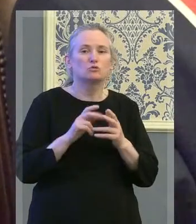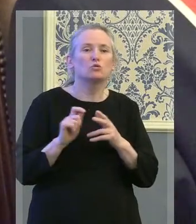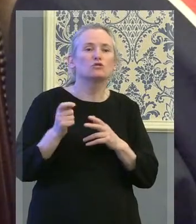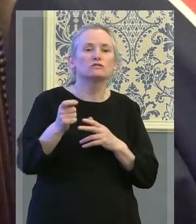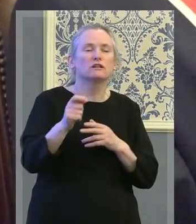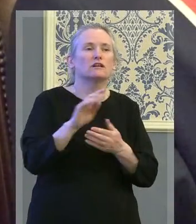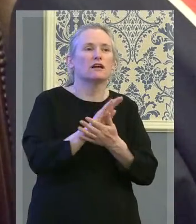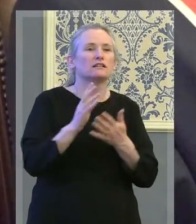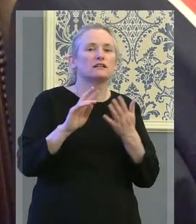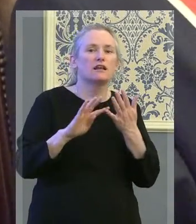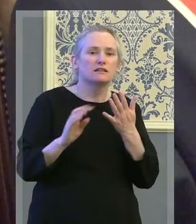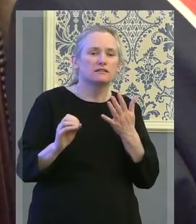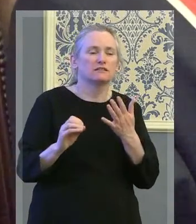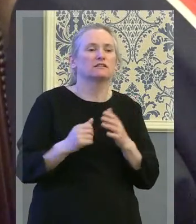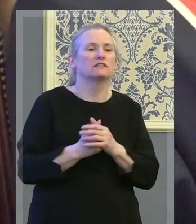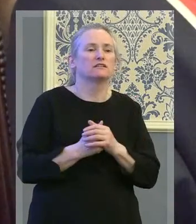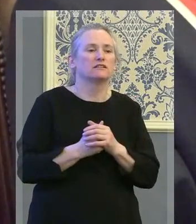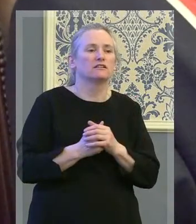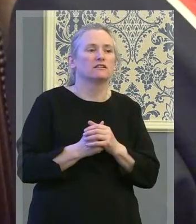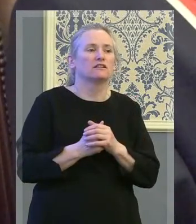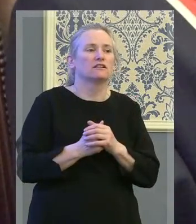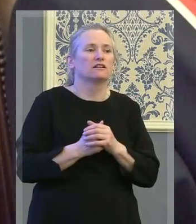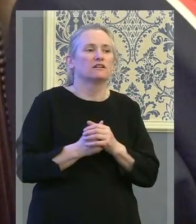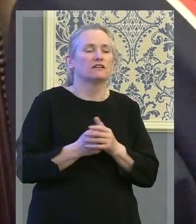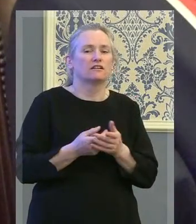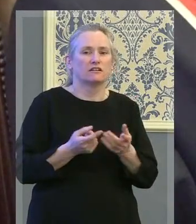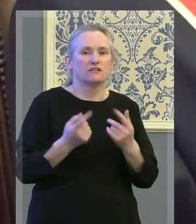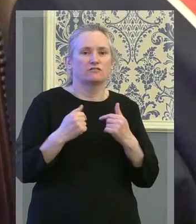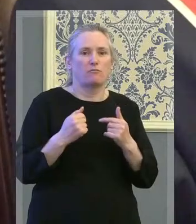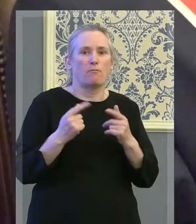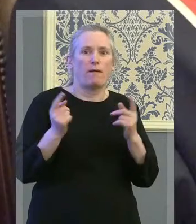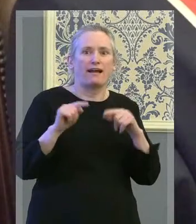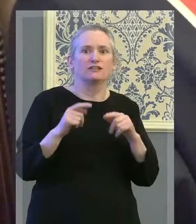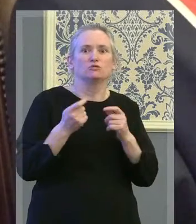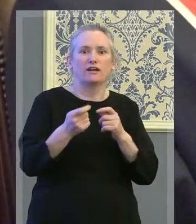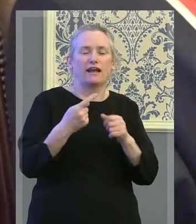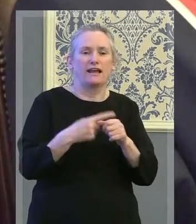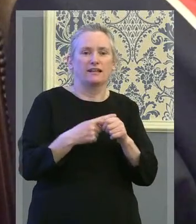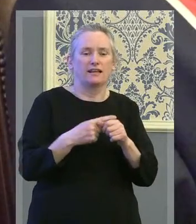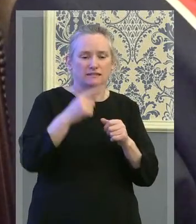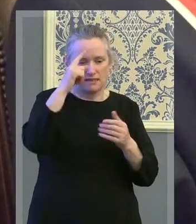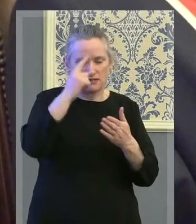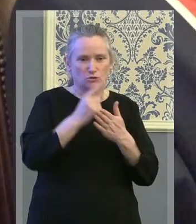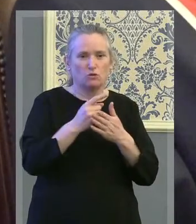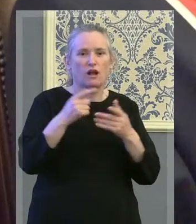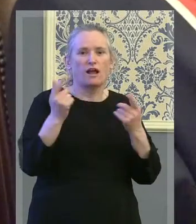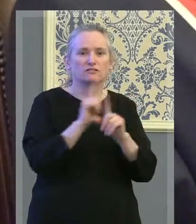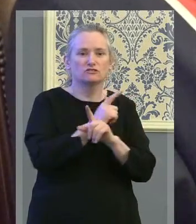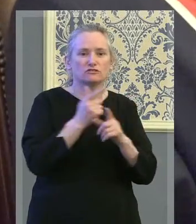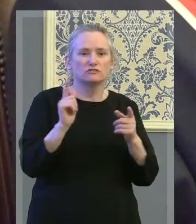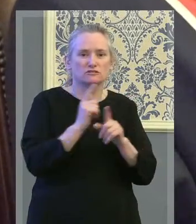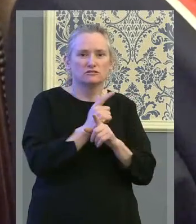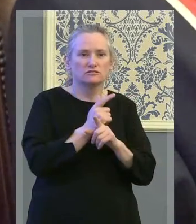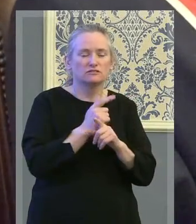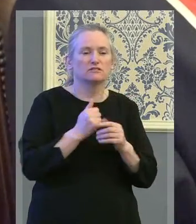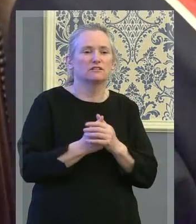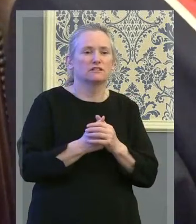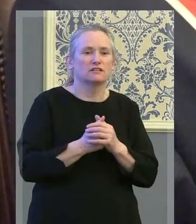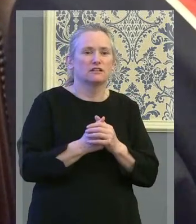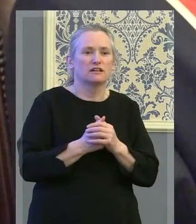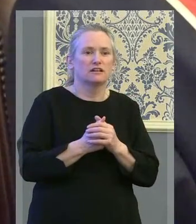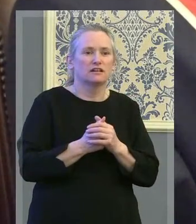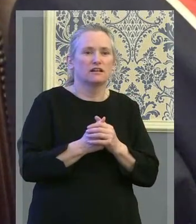in 1990, to get it back for the first time in so many years, I decided to do a concert with a difference for touring. And that would be